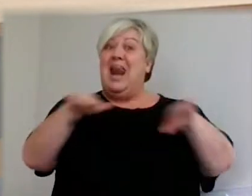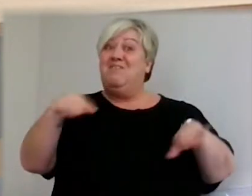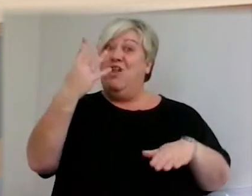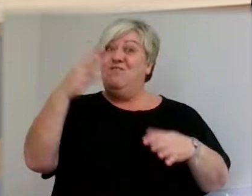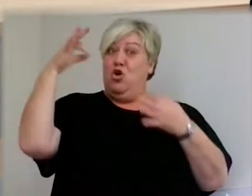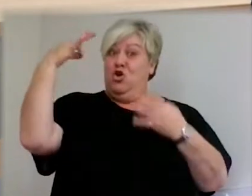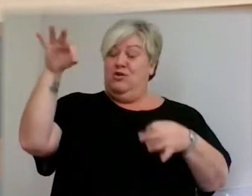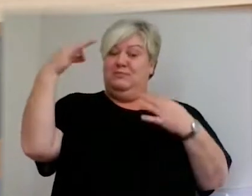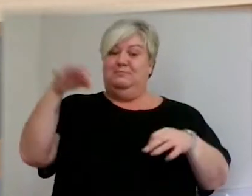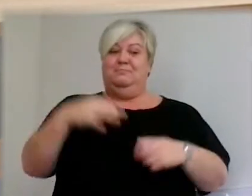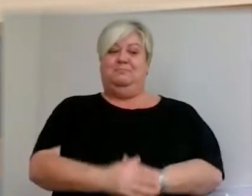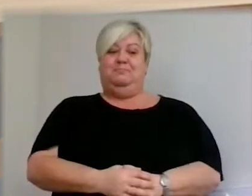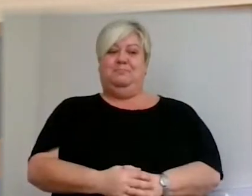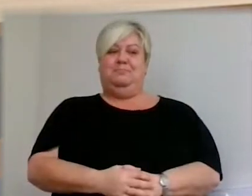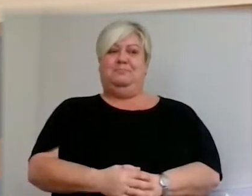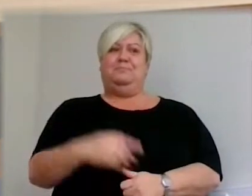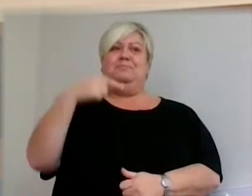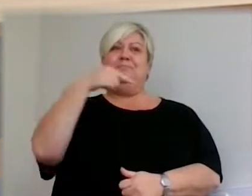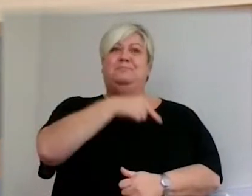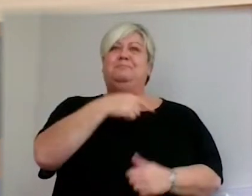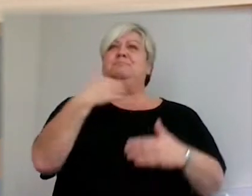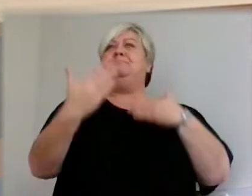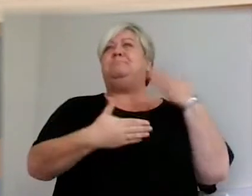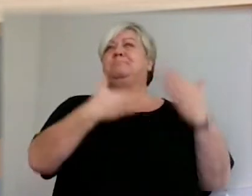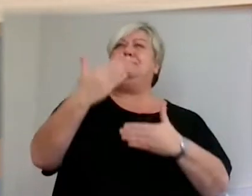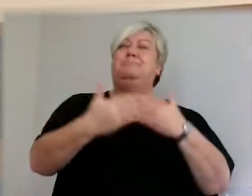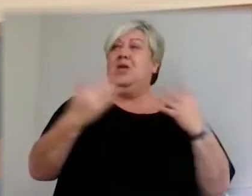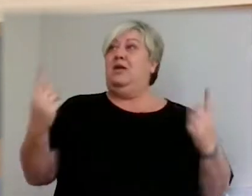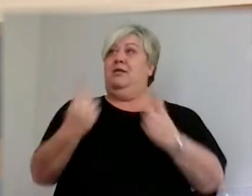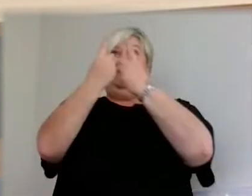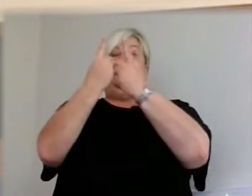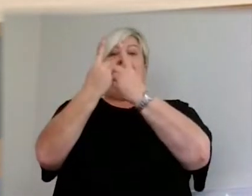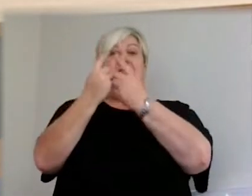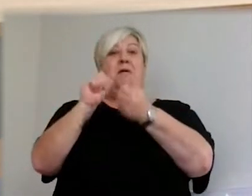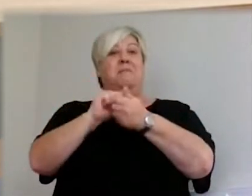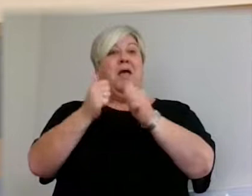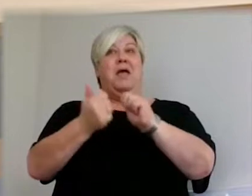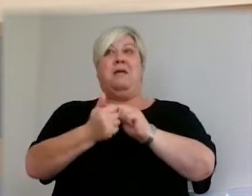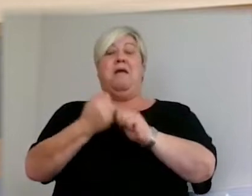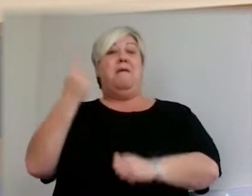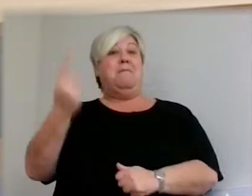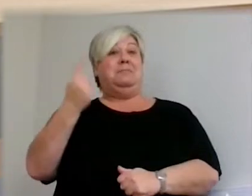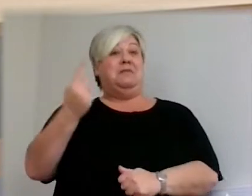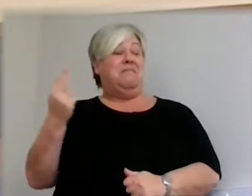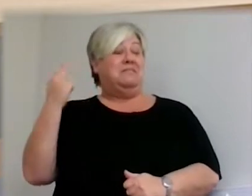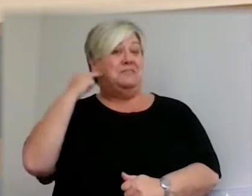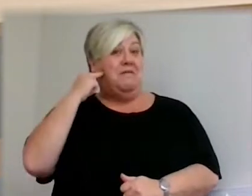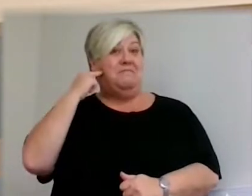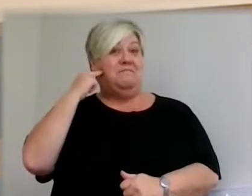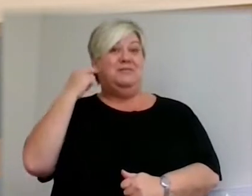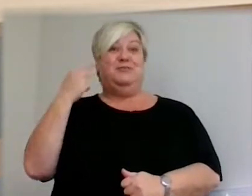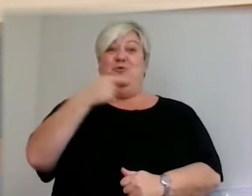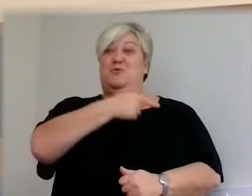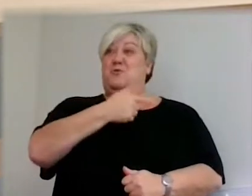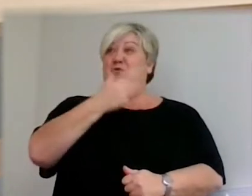Learning sign language has led me to meet my now partner. He is also profoundly deaf, so it's fair